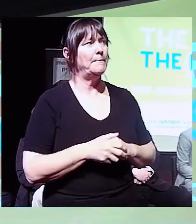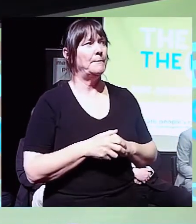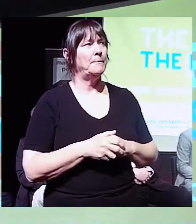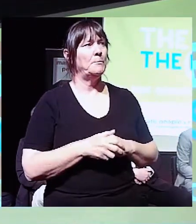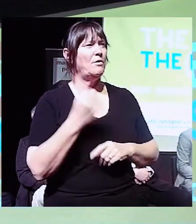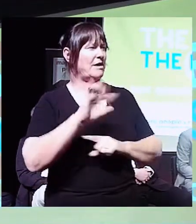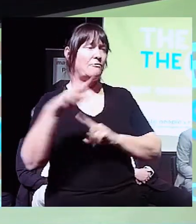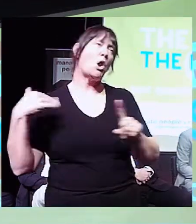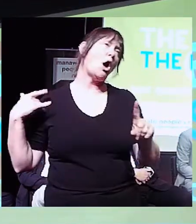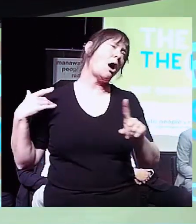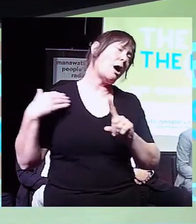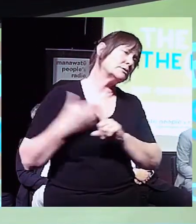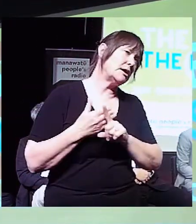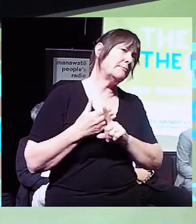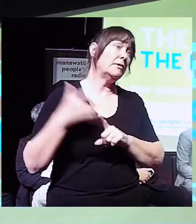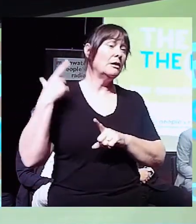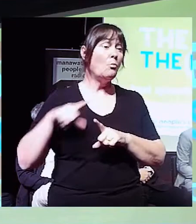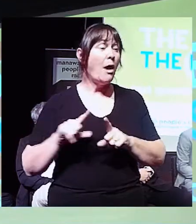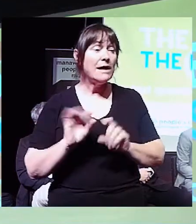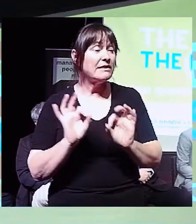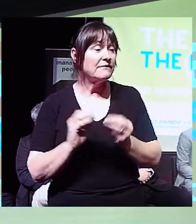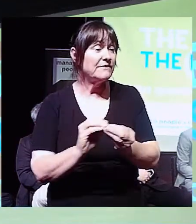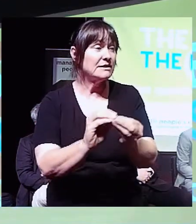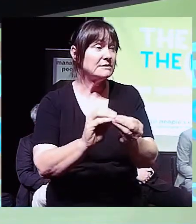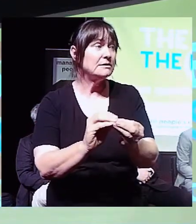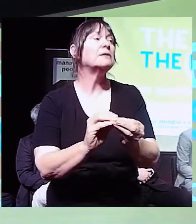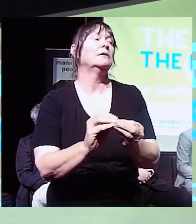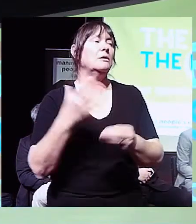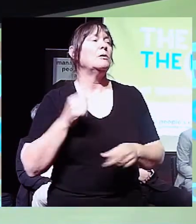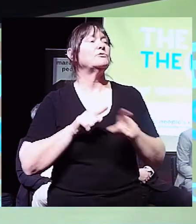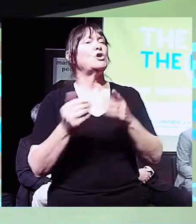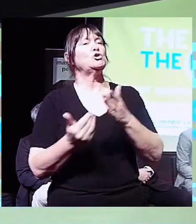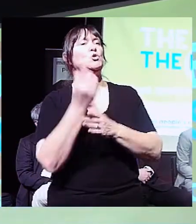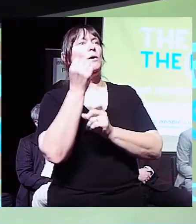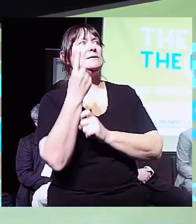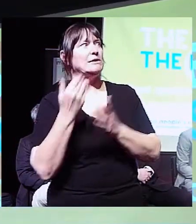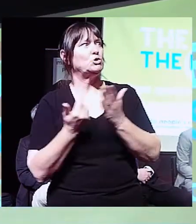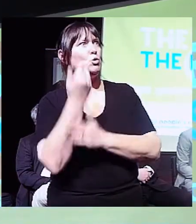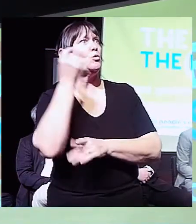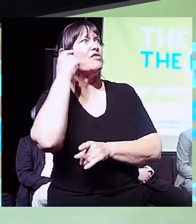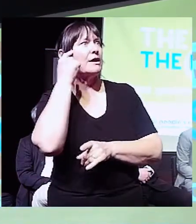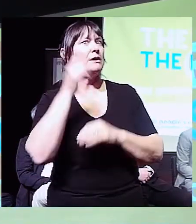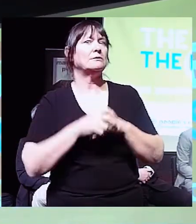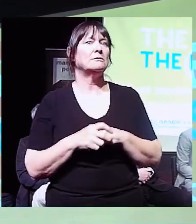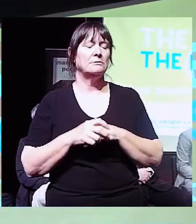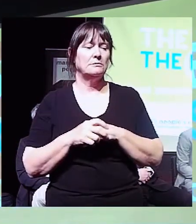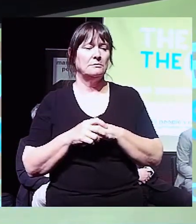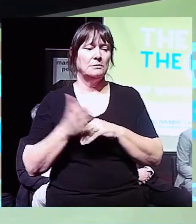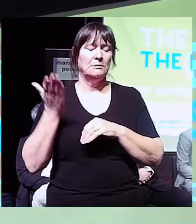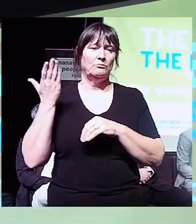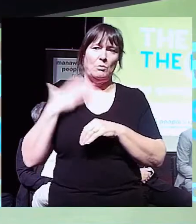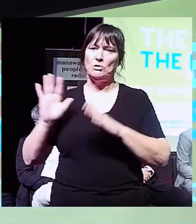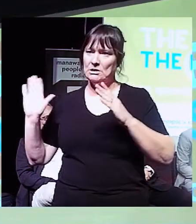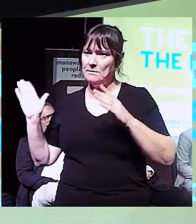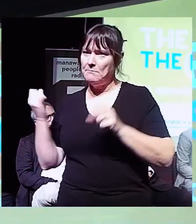for so many years. Why hasn't it been fixed? We've got to try new ideas and new thinking. We want to get everybody into a home the best way